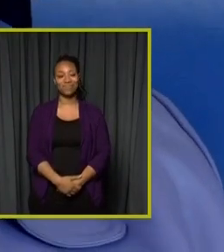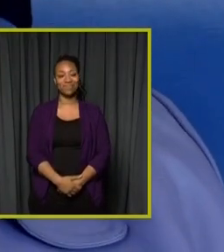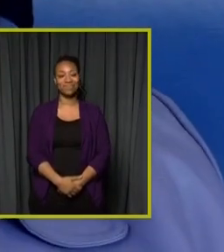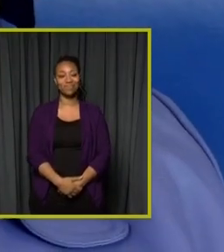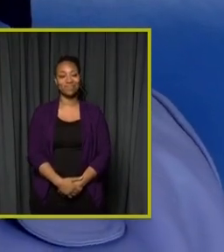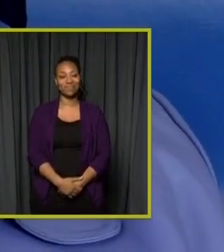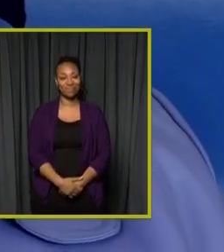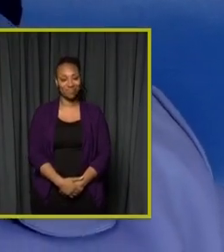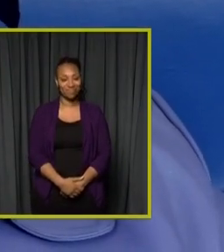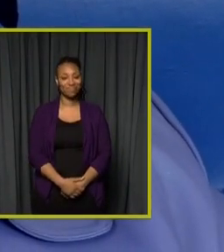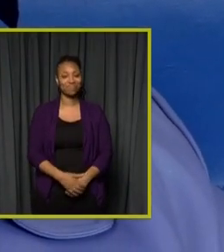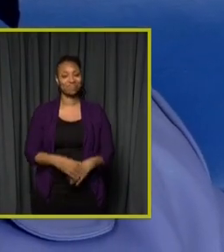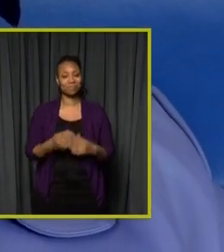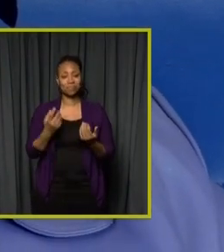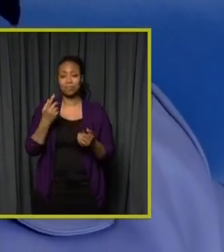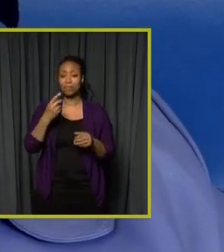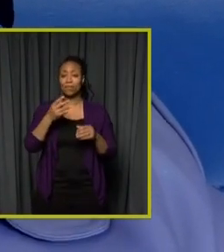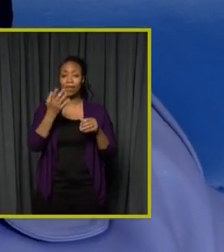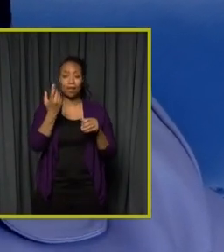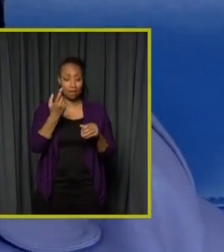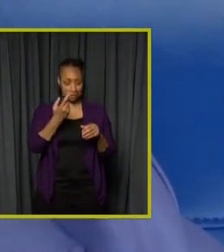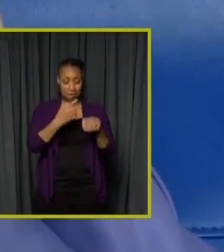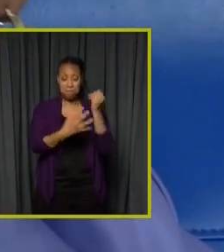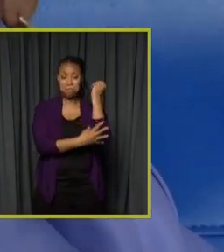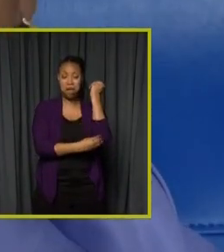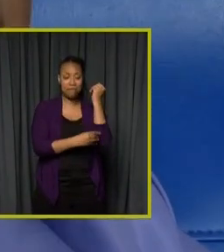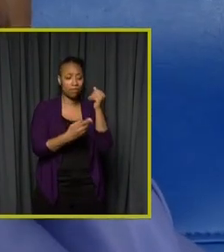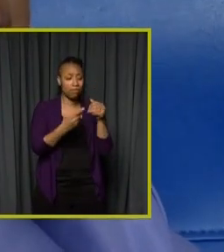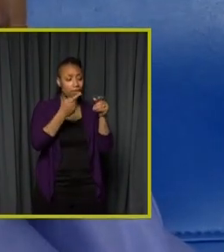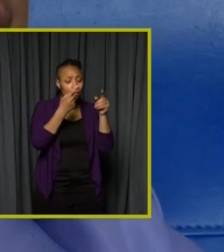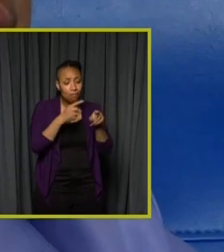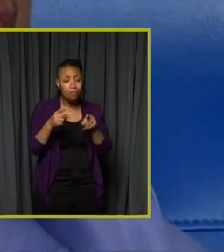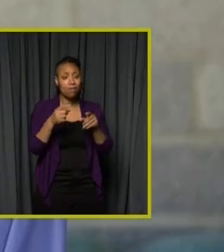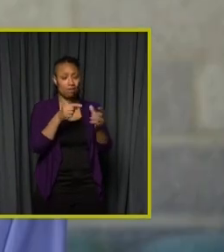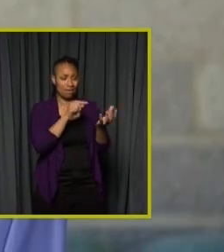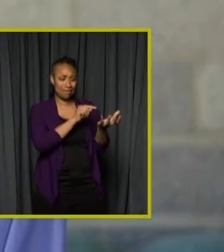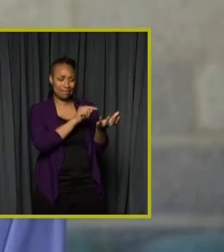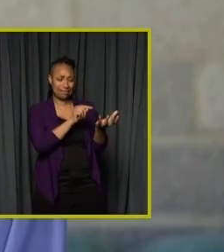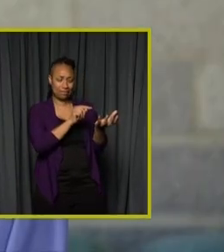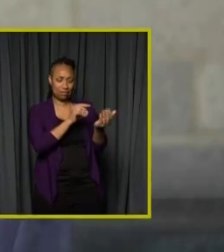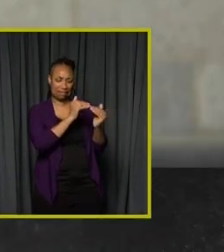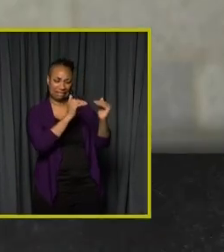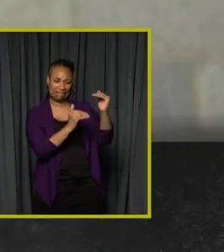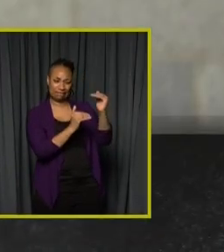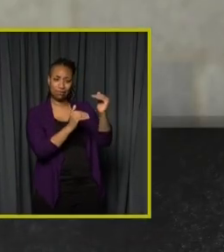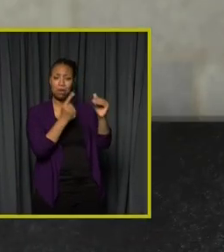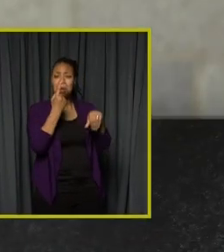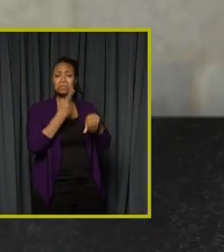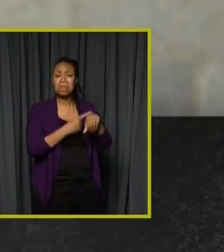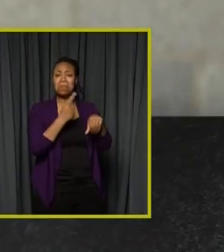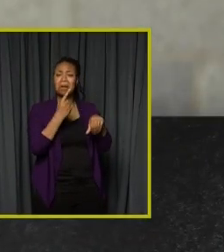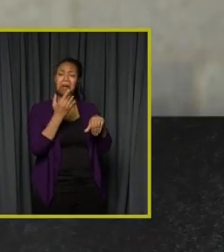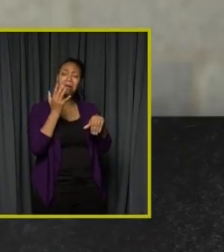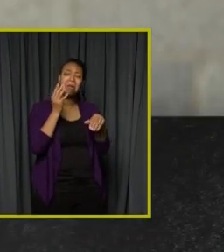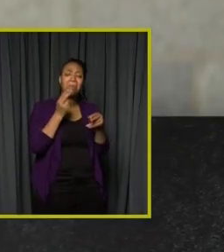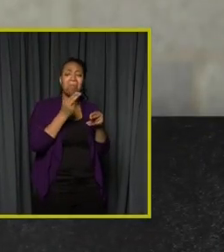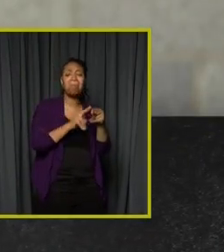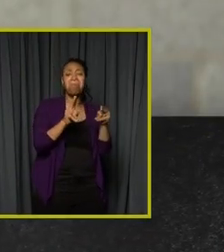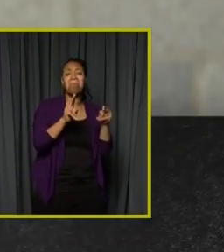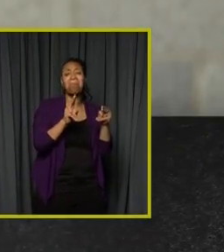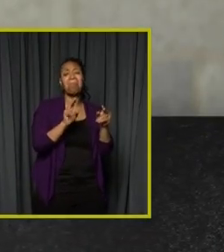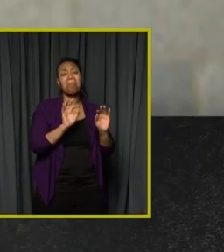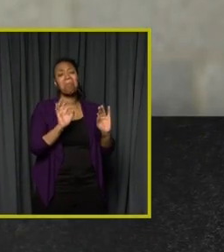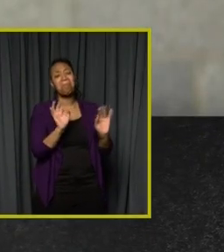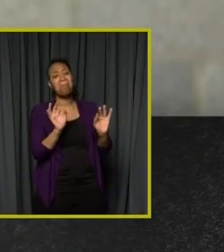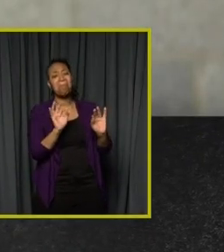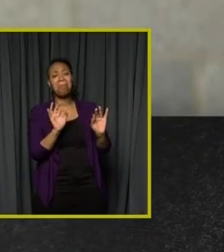temporary condition. You were on a down slope for a minute, but you could bounce back up. We can't